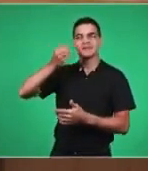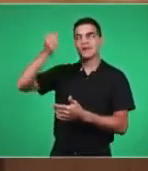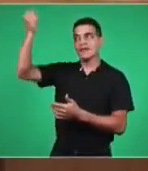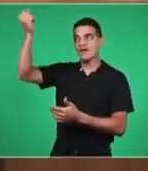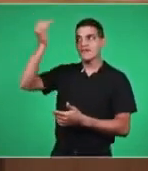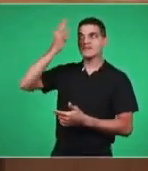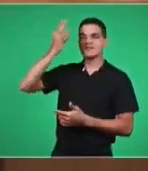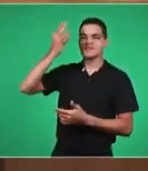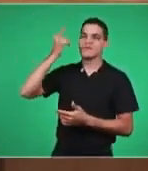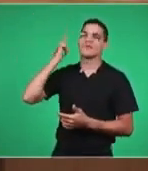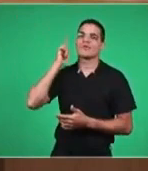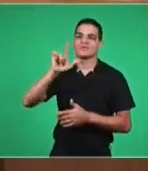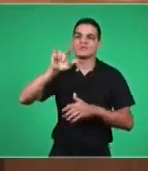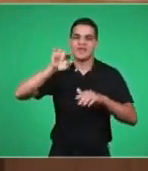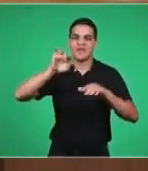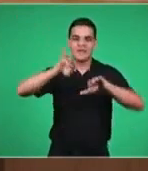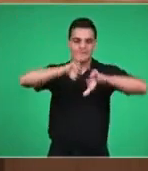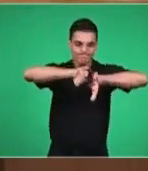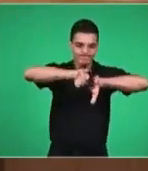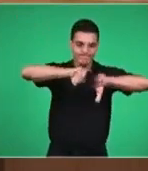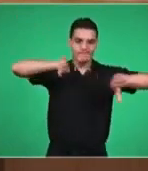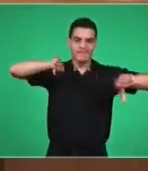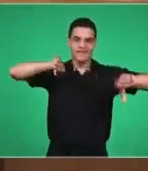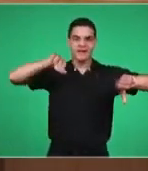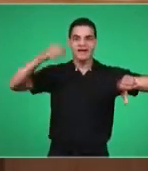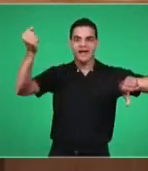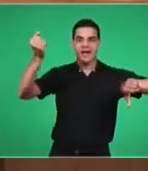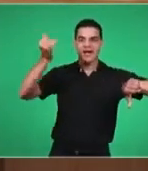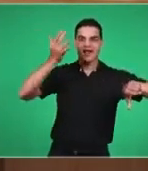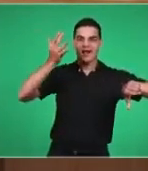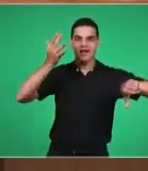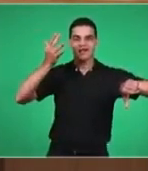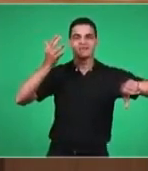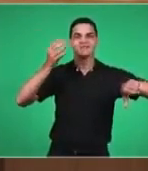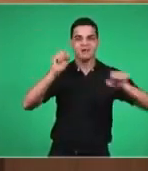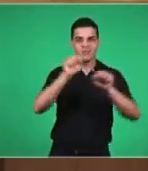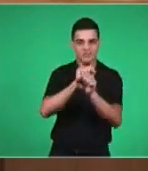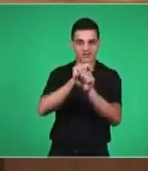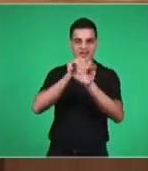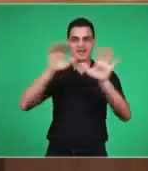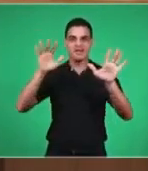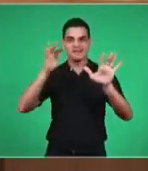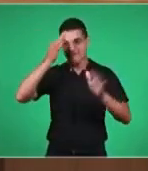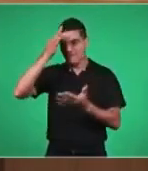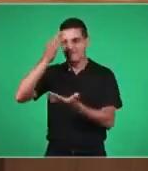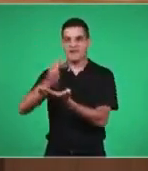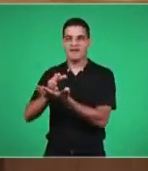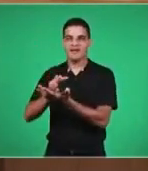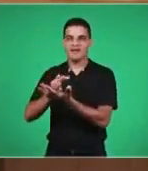going through this topic and this revelation. And for